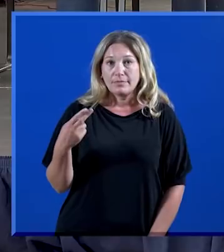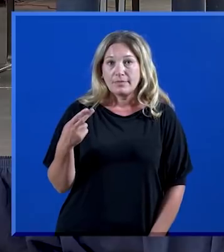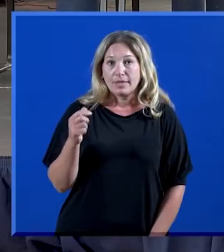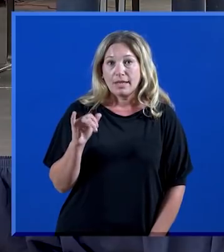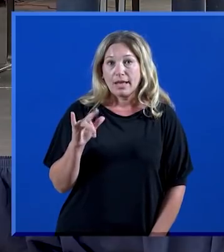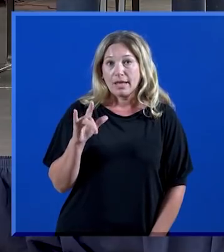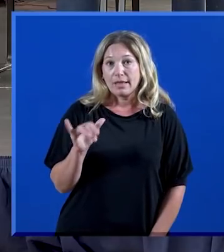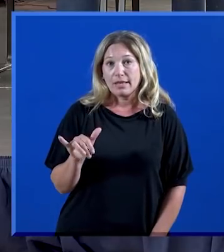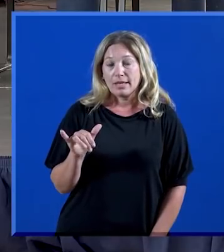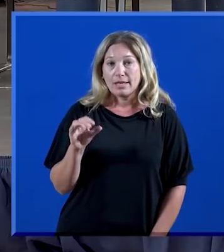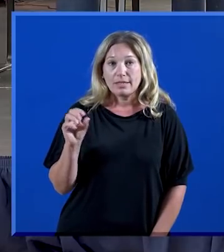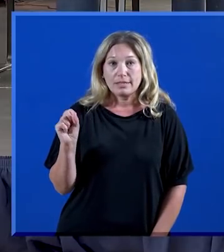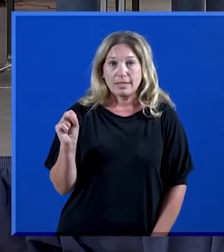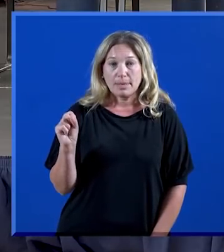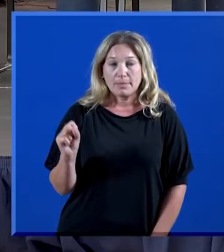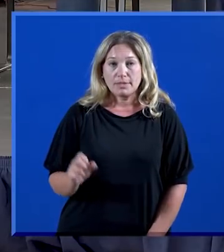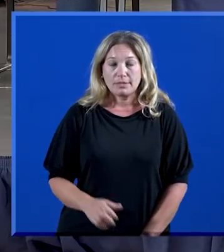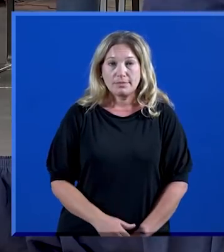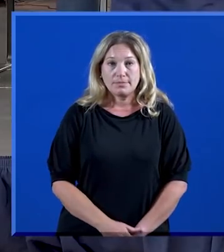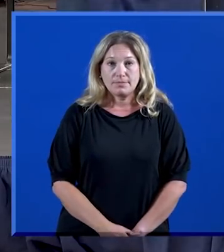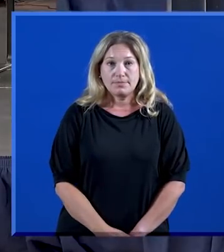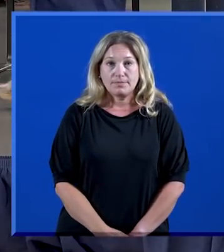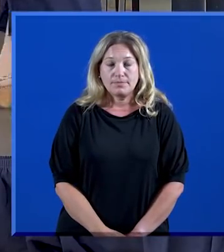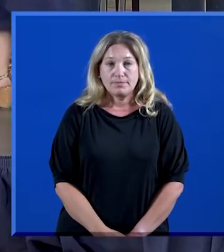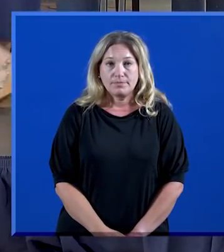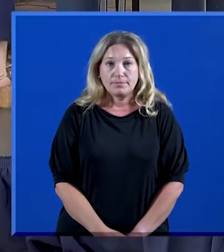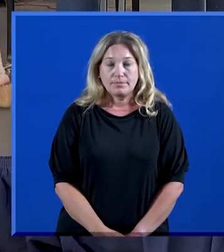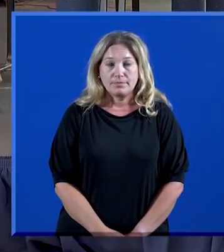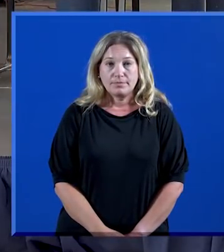Haley Sims.